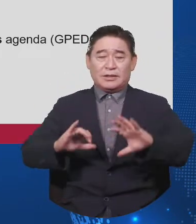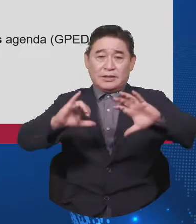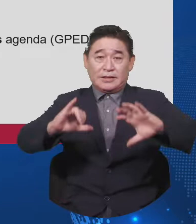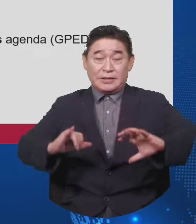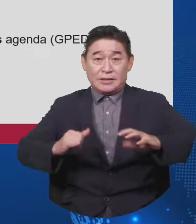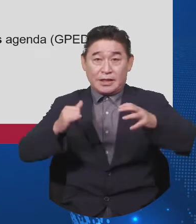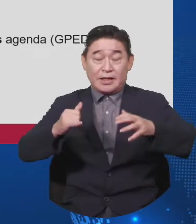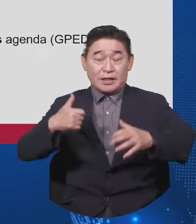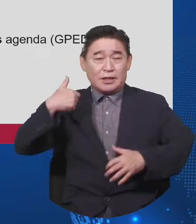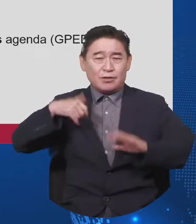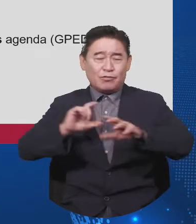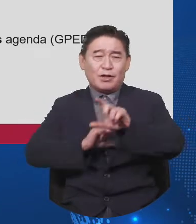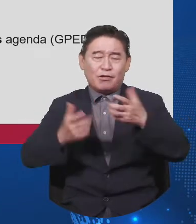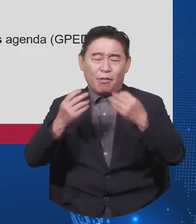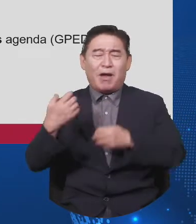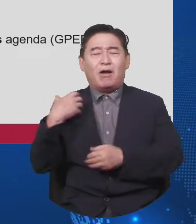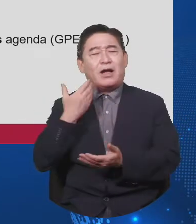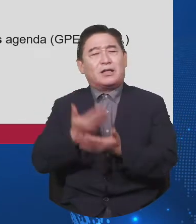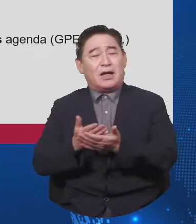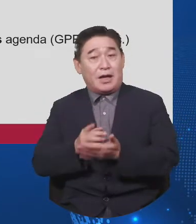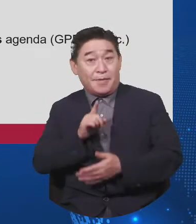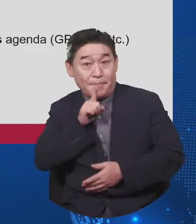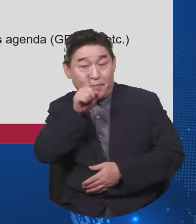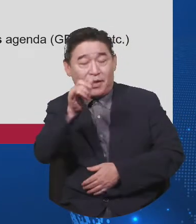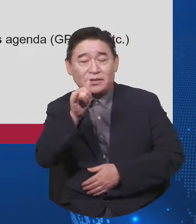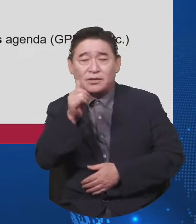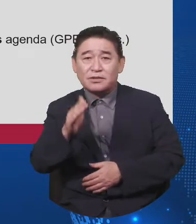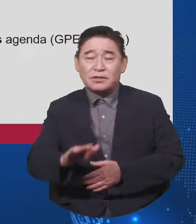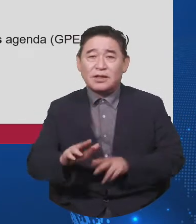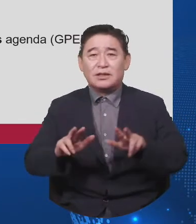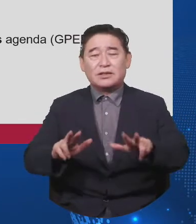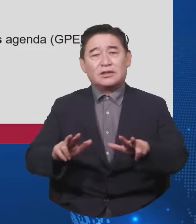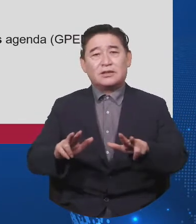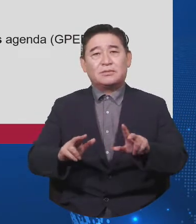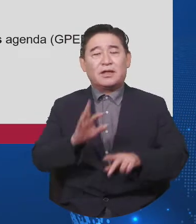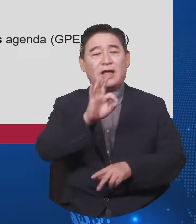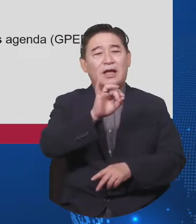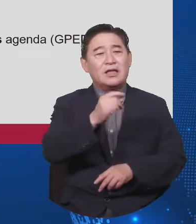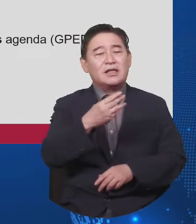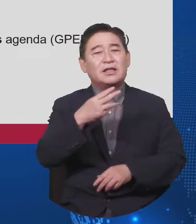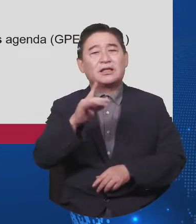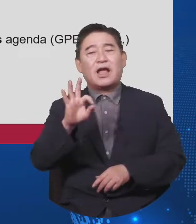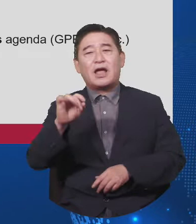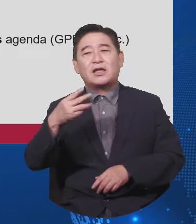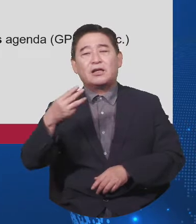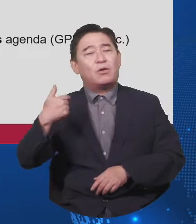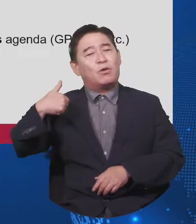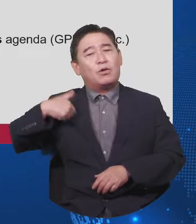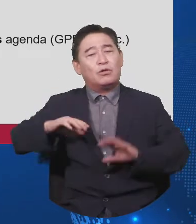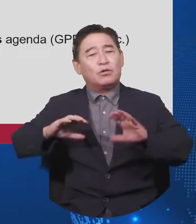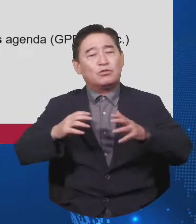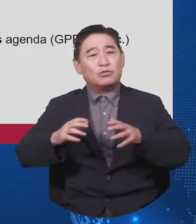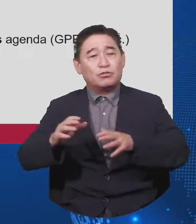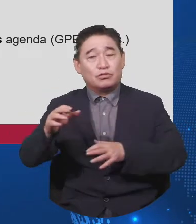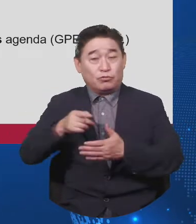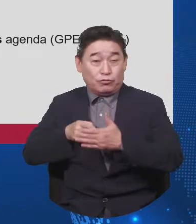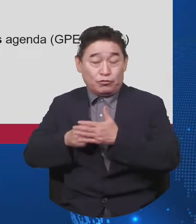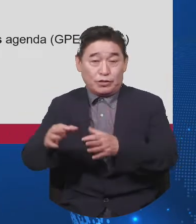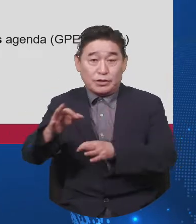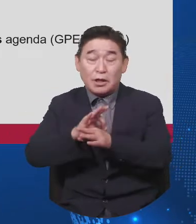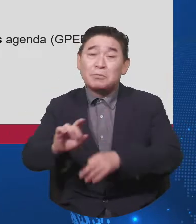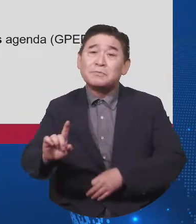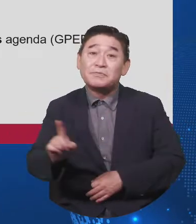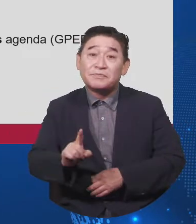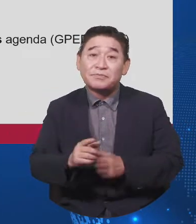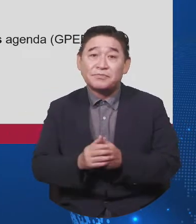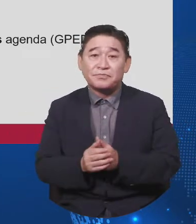Belt and Road Initiative is looked at in a quite different way. Yeah? We have other South-South cooperation providers. I